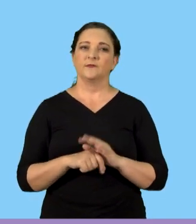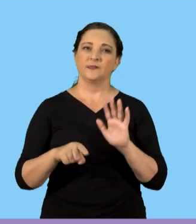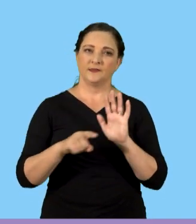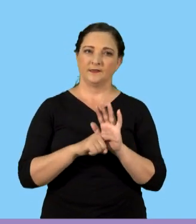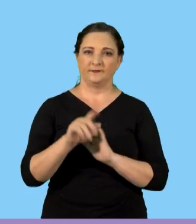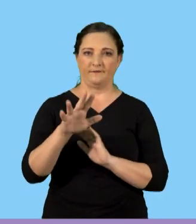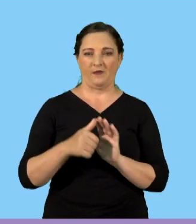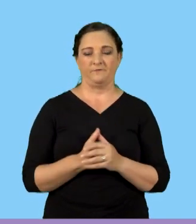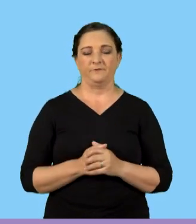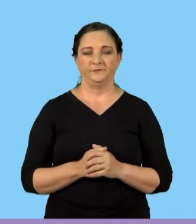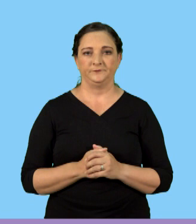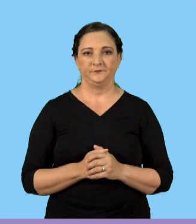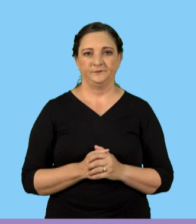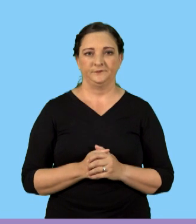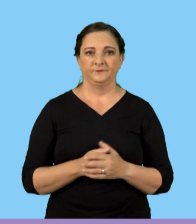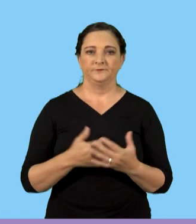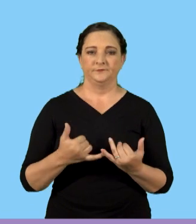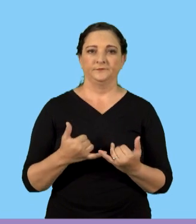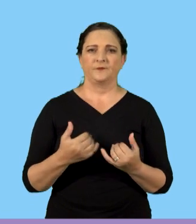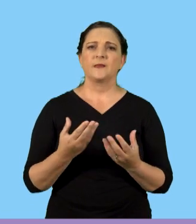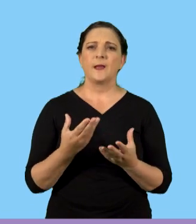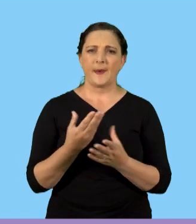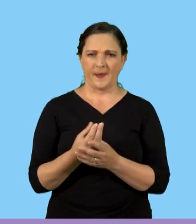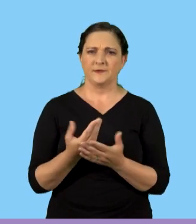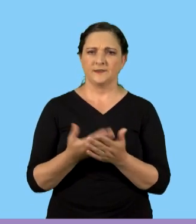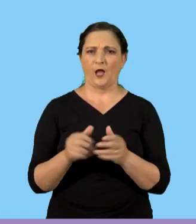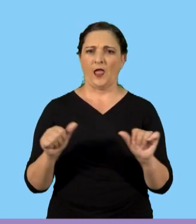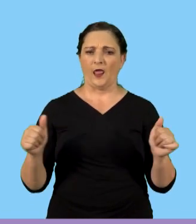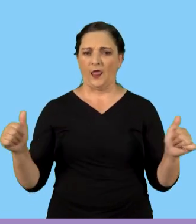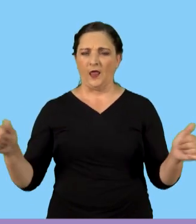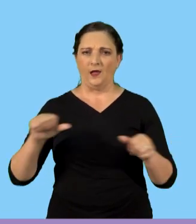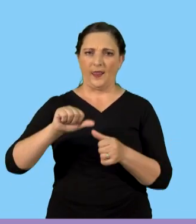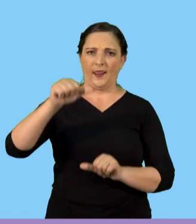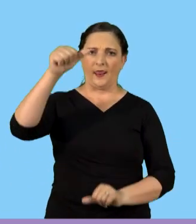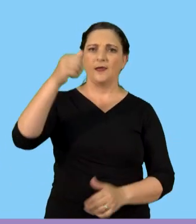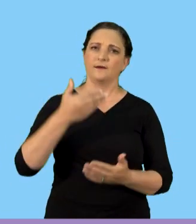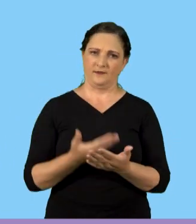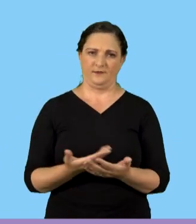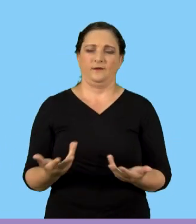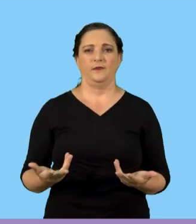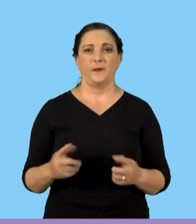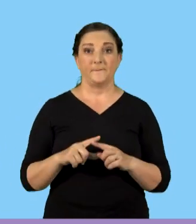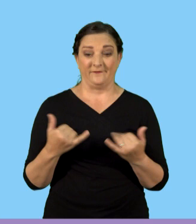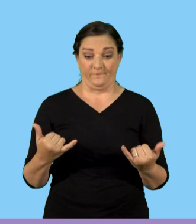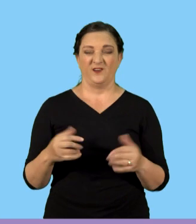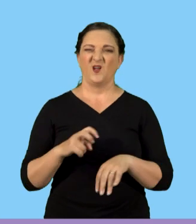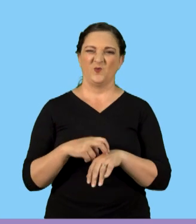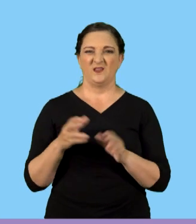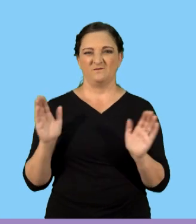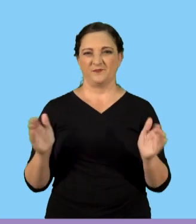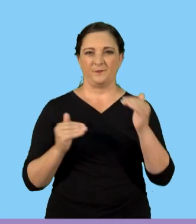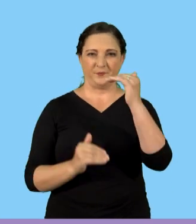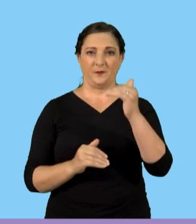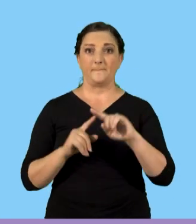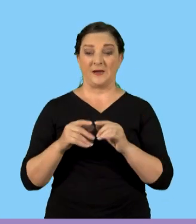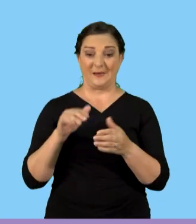and negative 5. And of course, those numbers can continue, but these are the numbers that we are going to need so far. In the